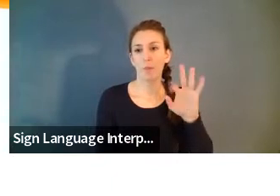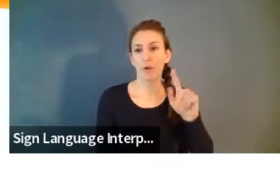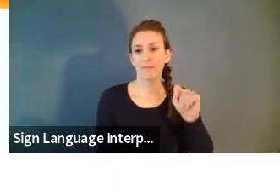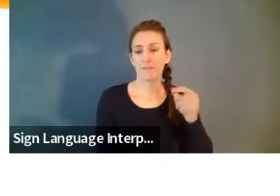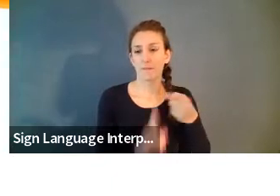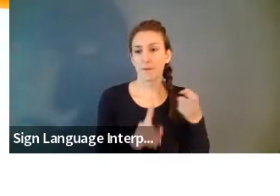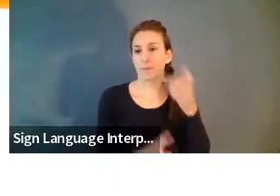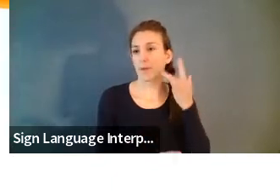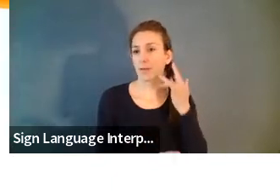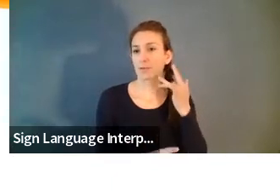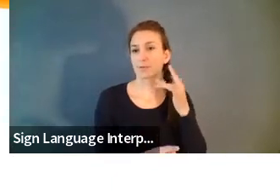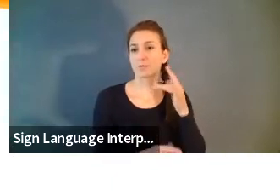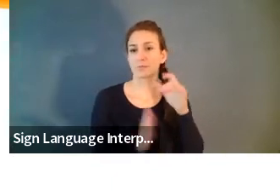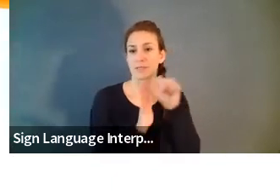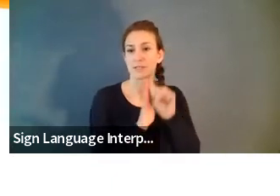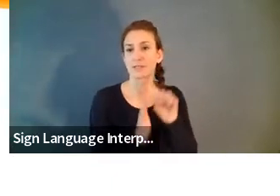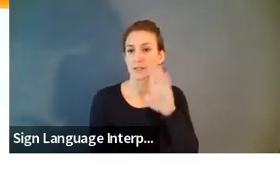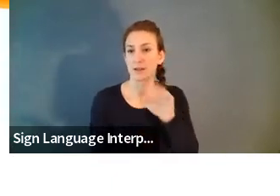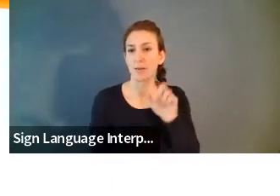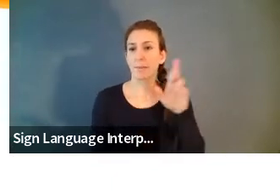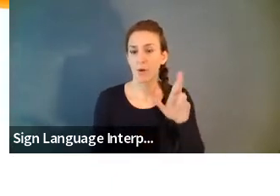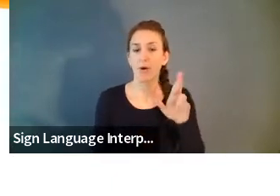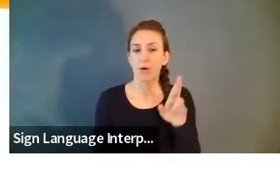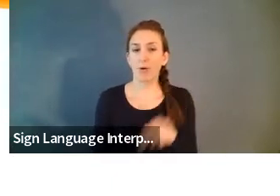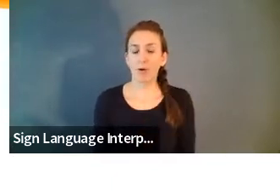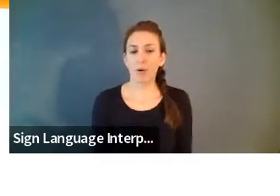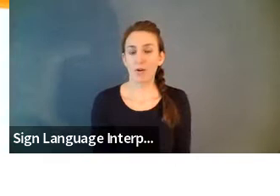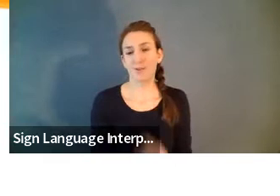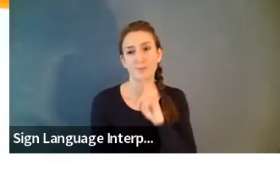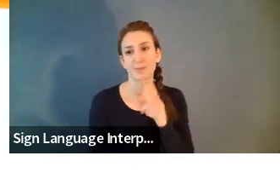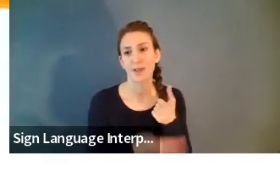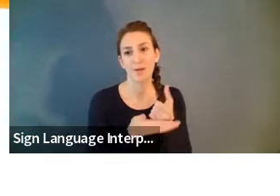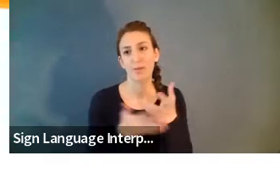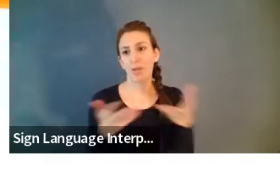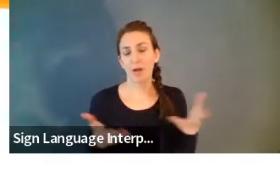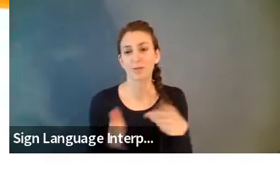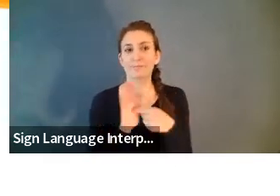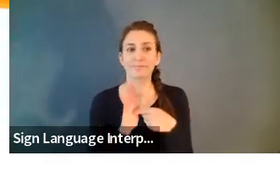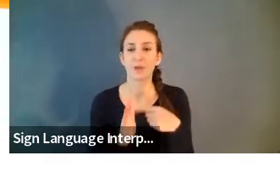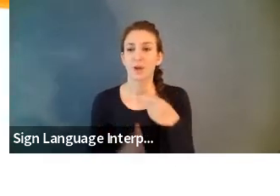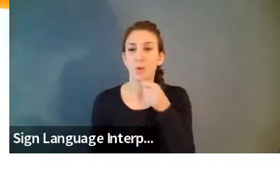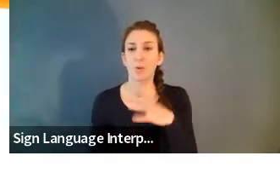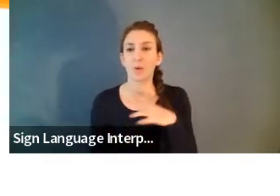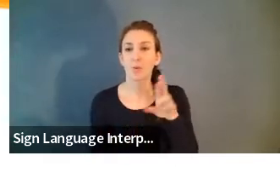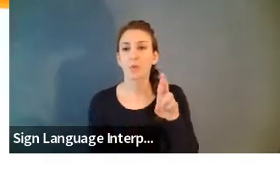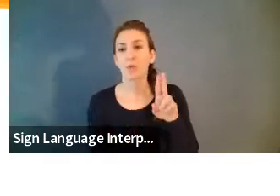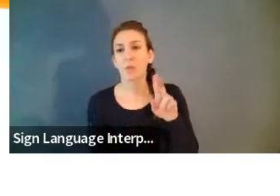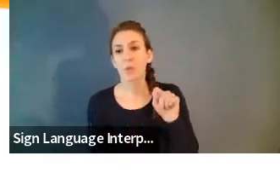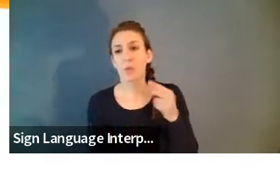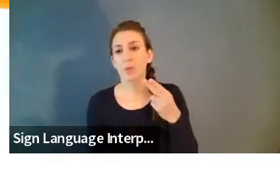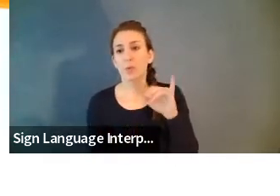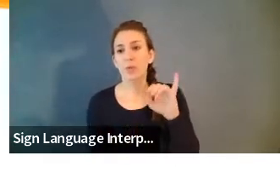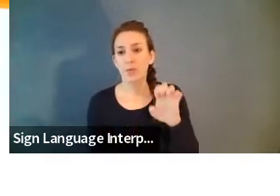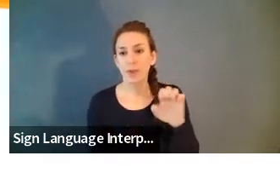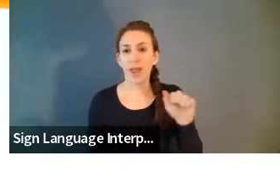and certain individuals who have been involved have been really helpful over the years. Ruthie Ashley is one who's stands out from the State